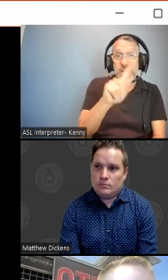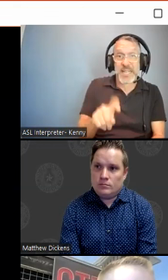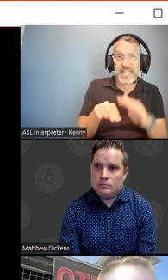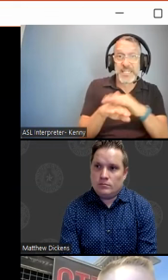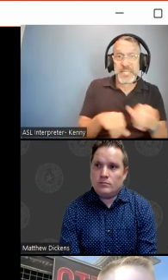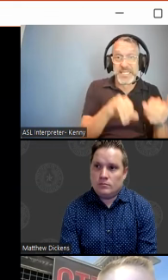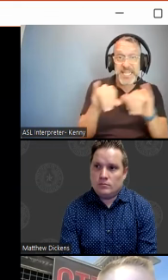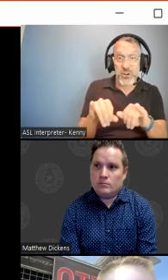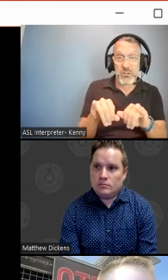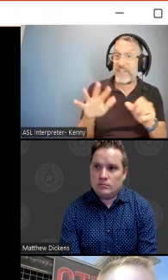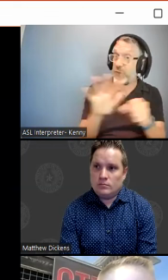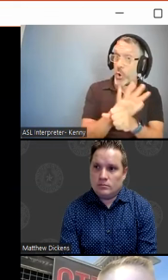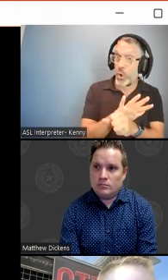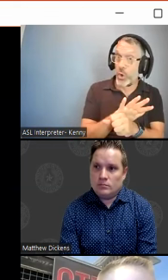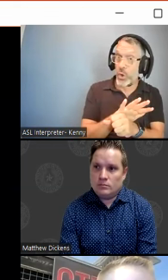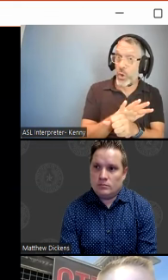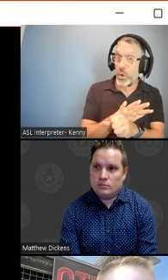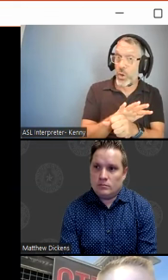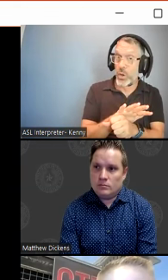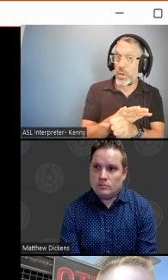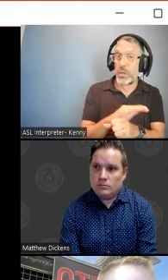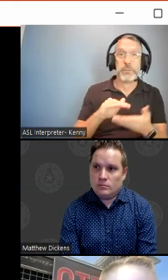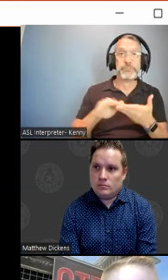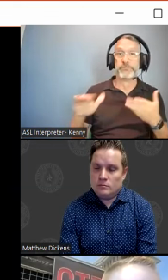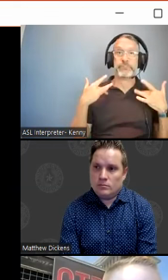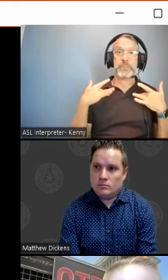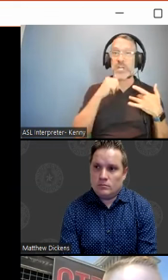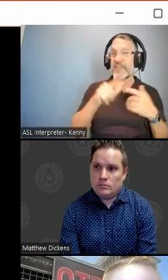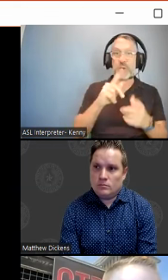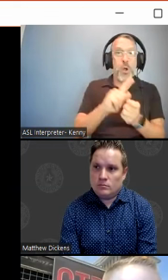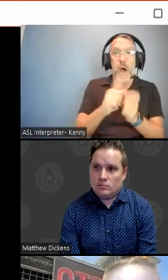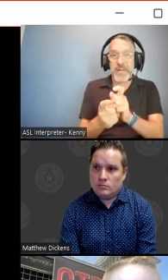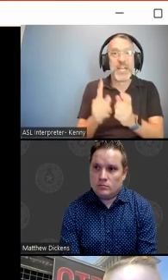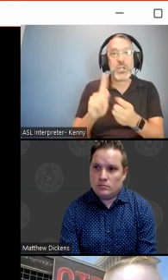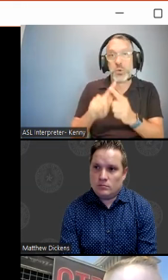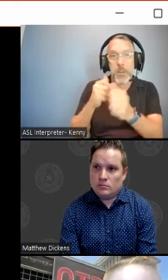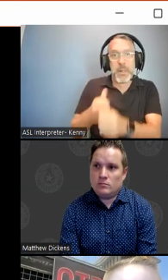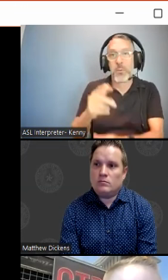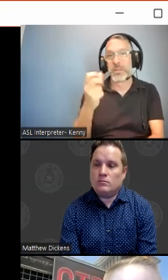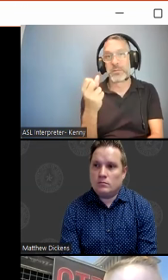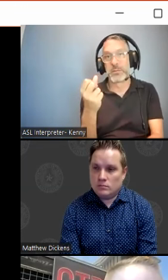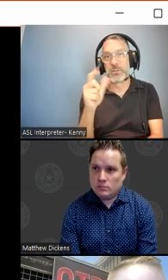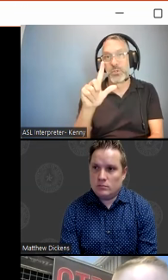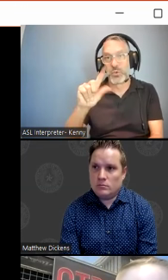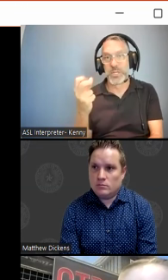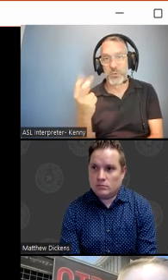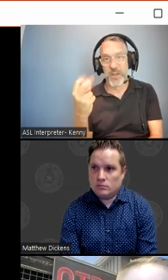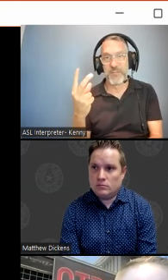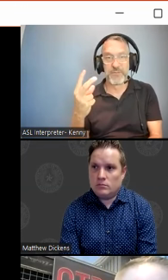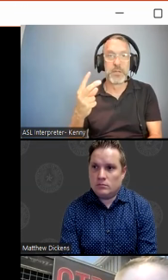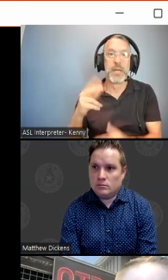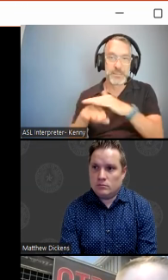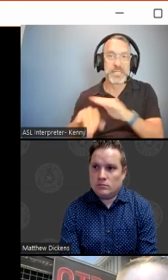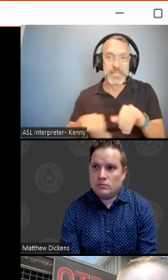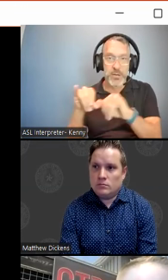accessibility standards in full, it would not have to be updated to comply with the 2012 Texas accessibility standards. I want